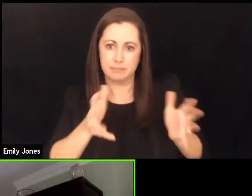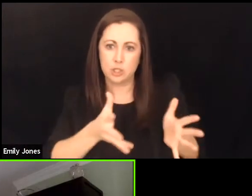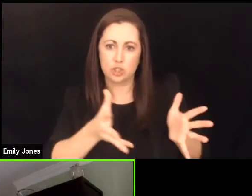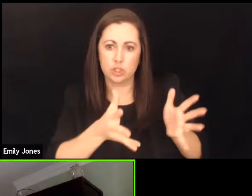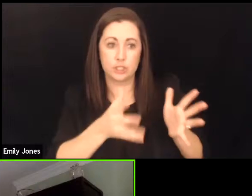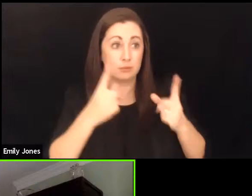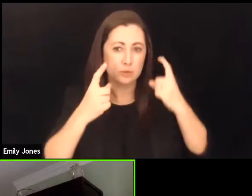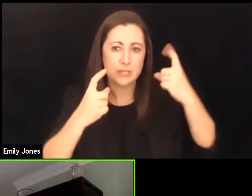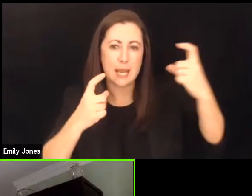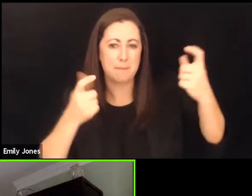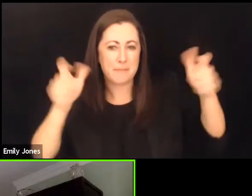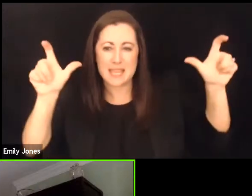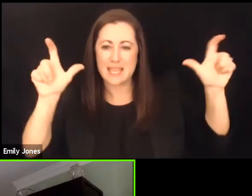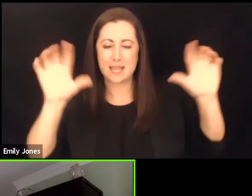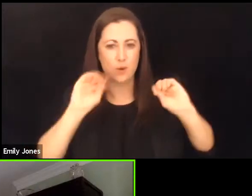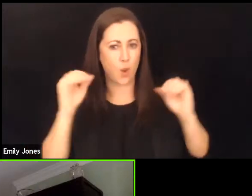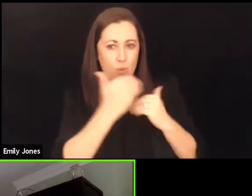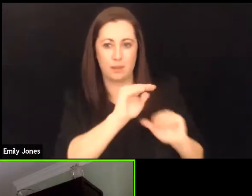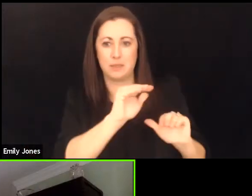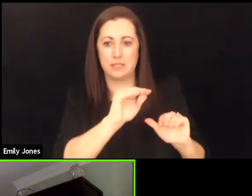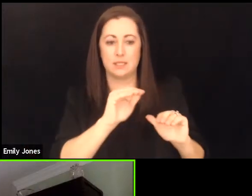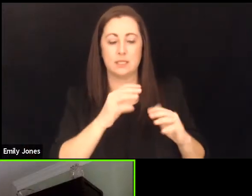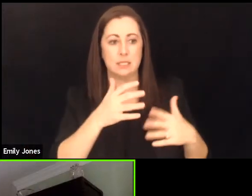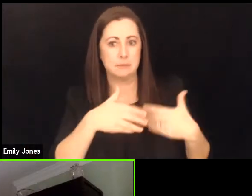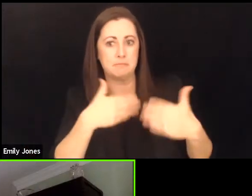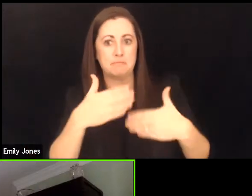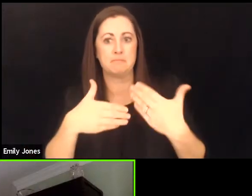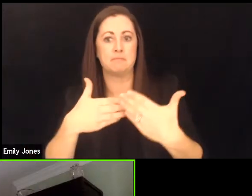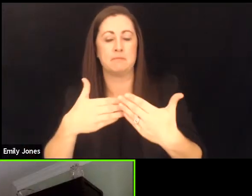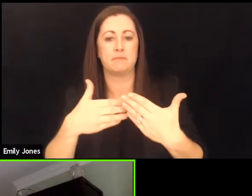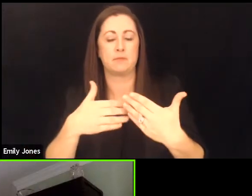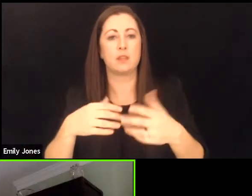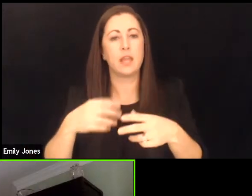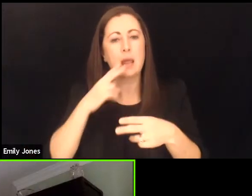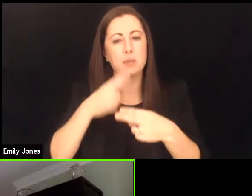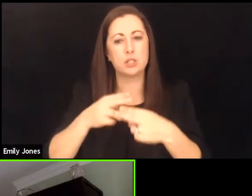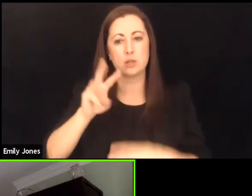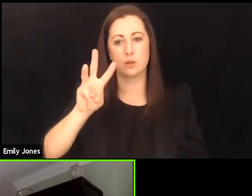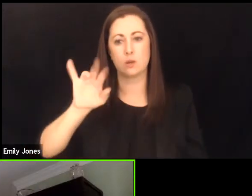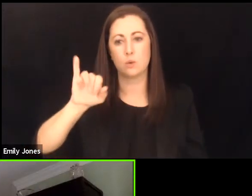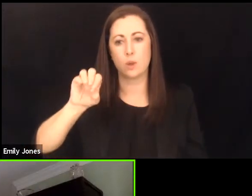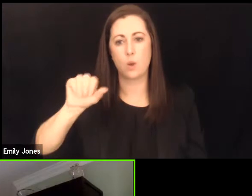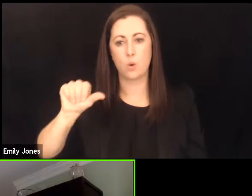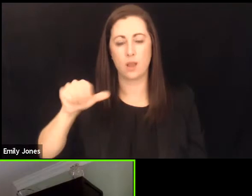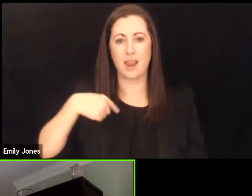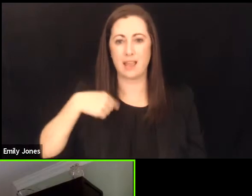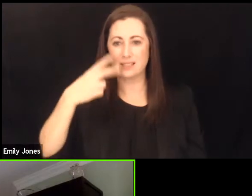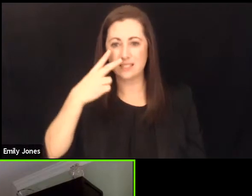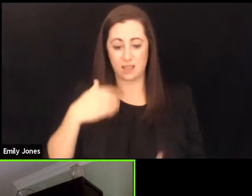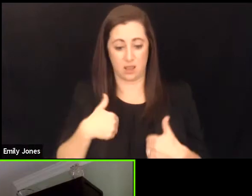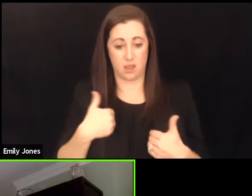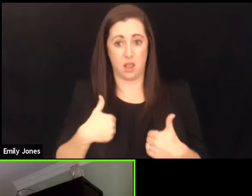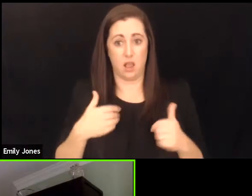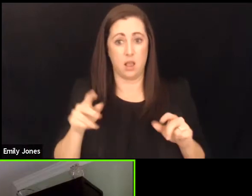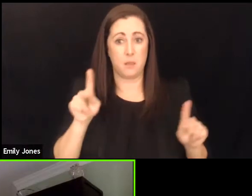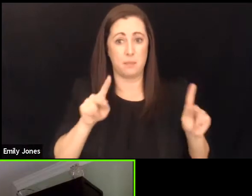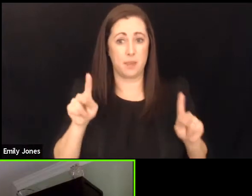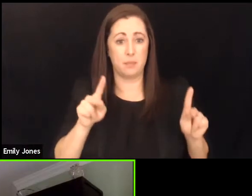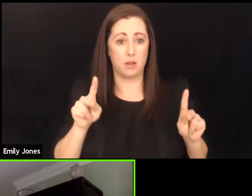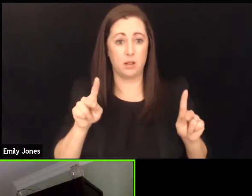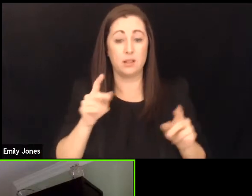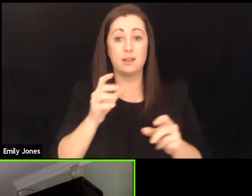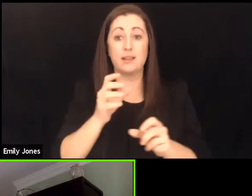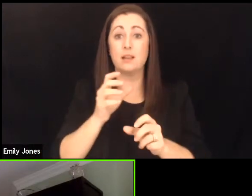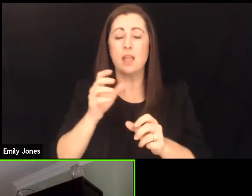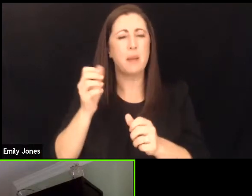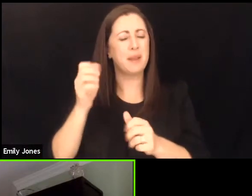school, I mentioned what we did in WIOA. It just pains me to see all young people get summer jobs